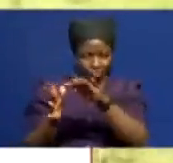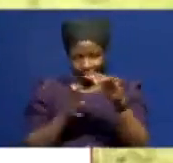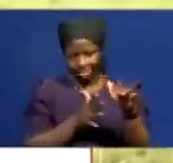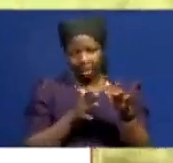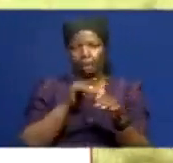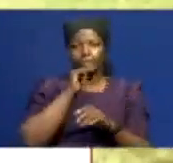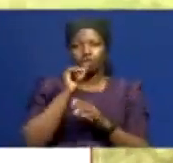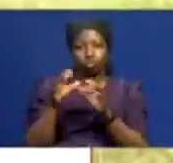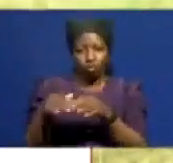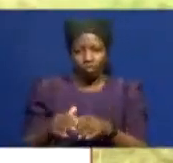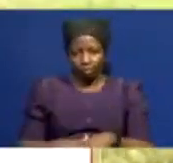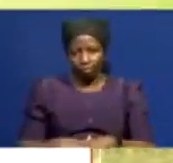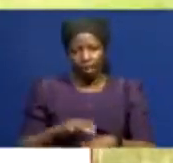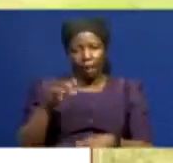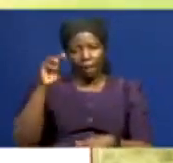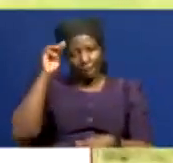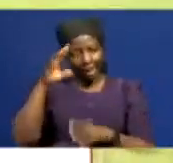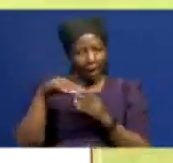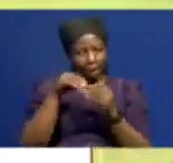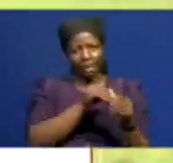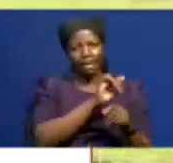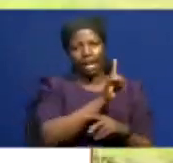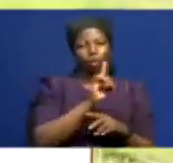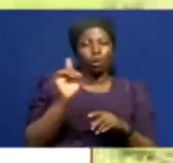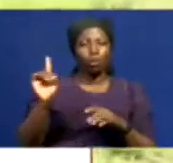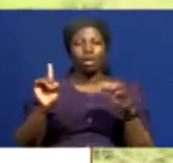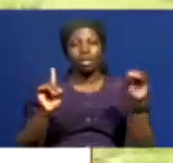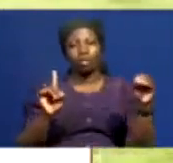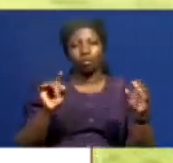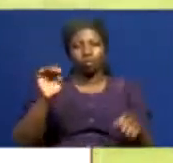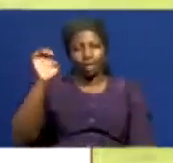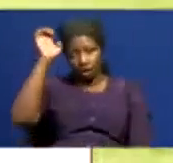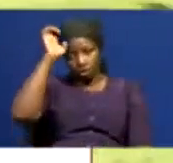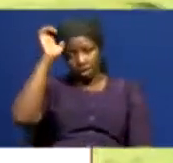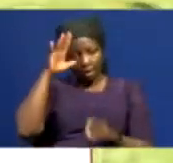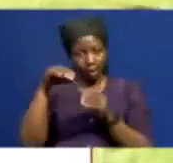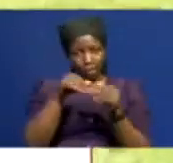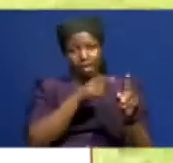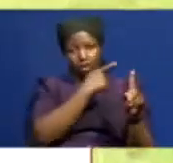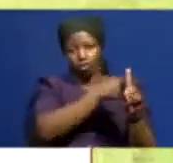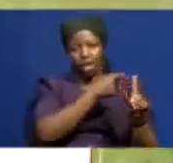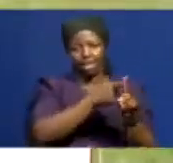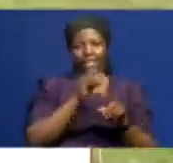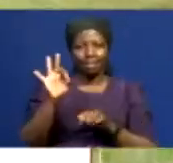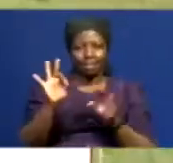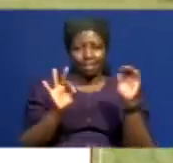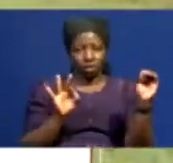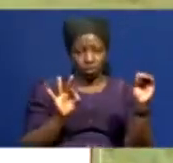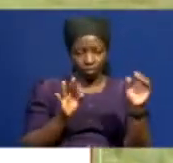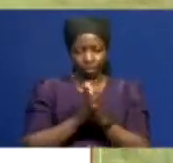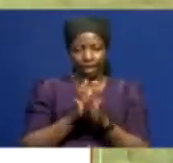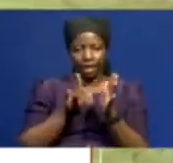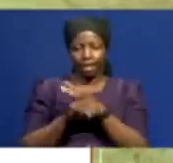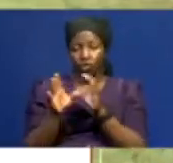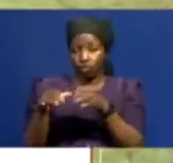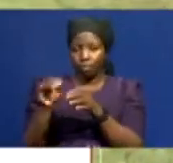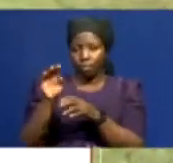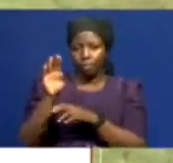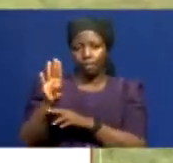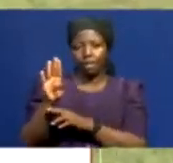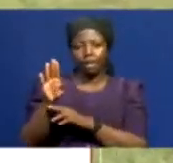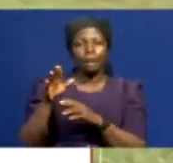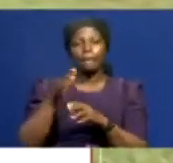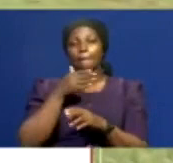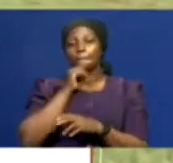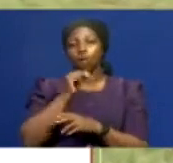Mandera County beat Nairobi County 1-0, while Wasin Gishu beat their Kwale counterparts 3-0. In the Pool B boys' playoffs, Homa